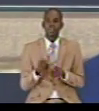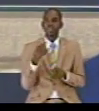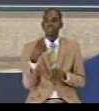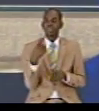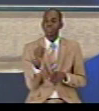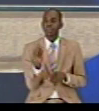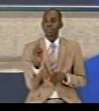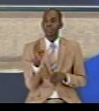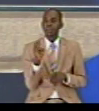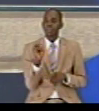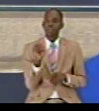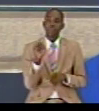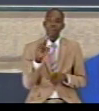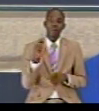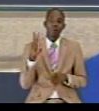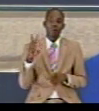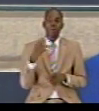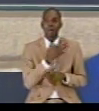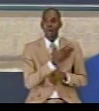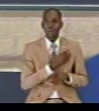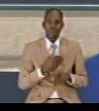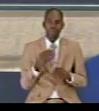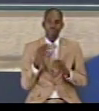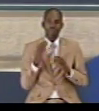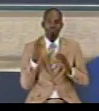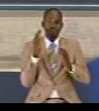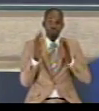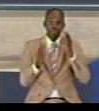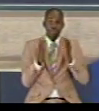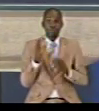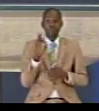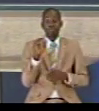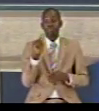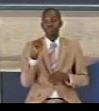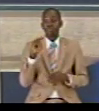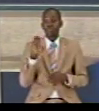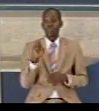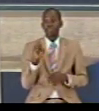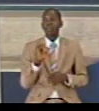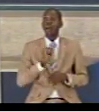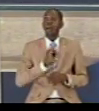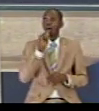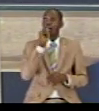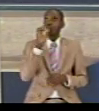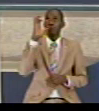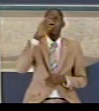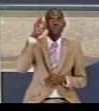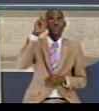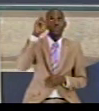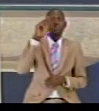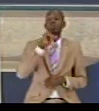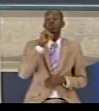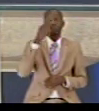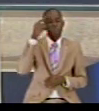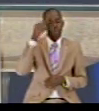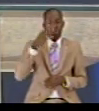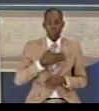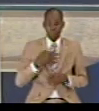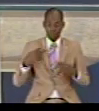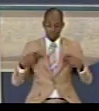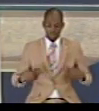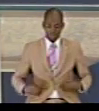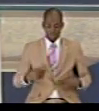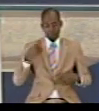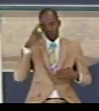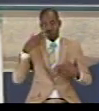and fatness. It says, I'm seeking this not for the physical. I'm seeking this not for my body. I'm seeking